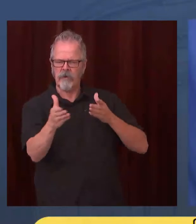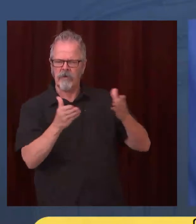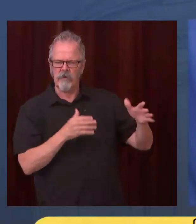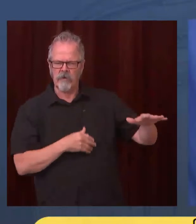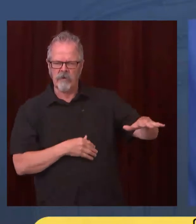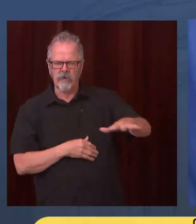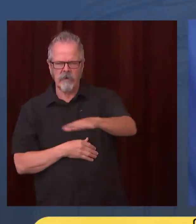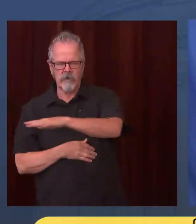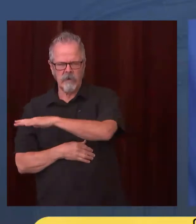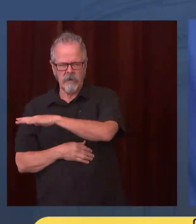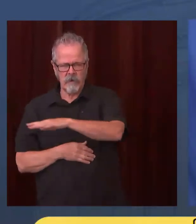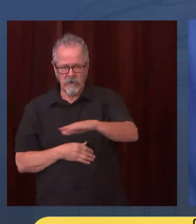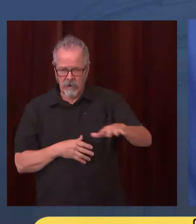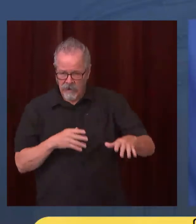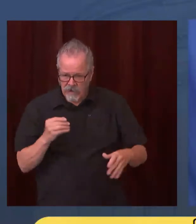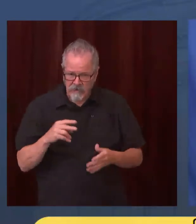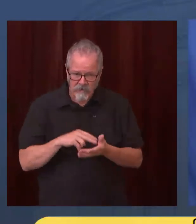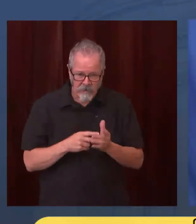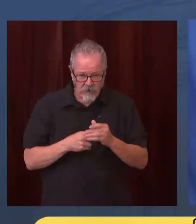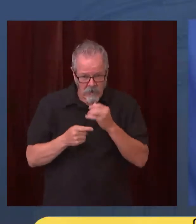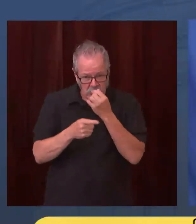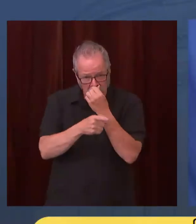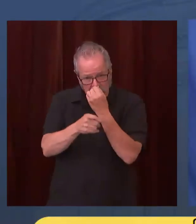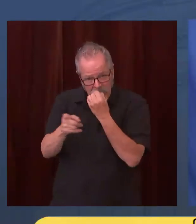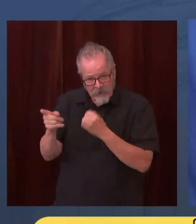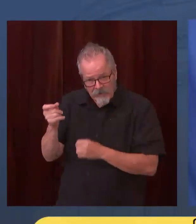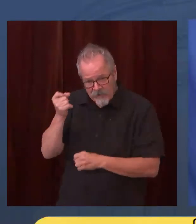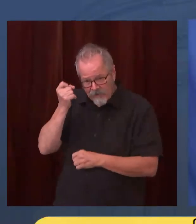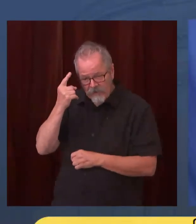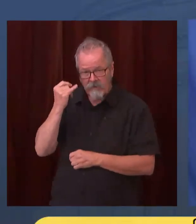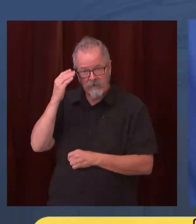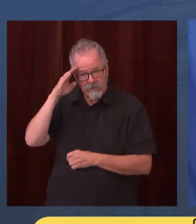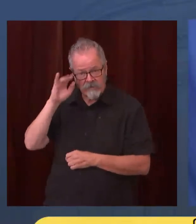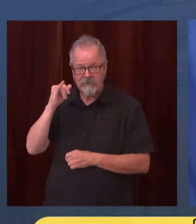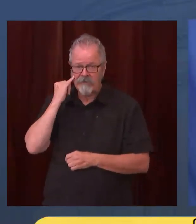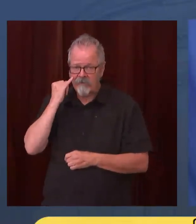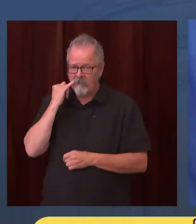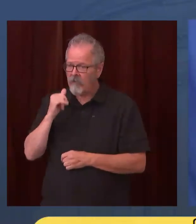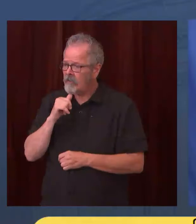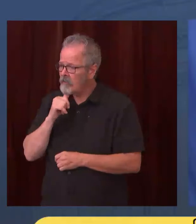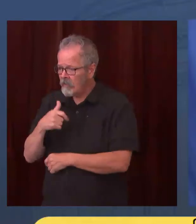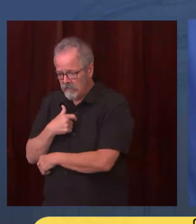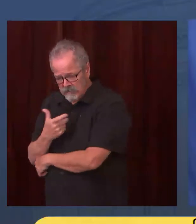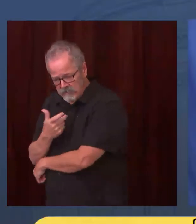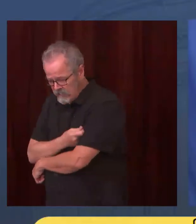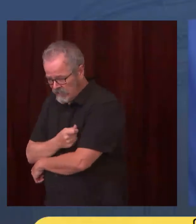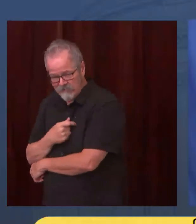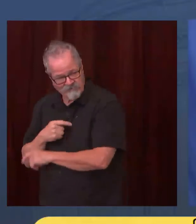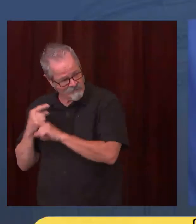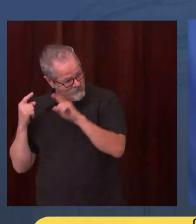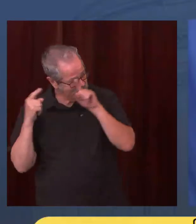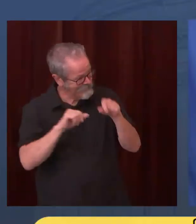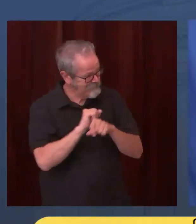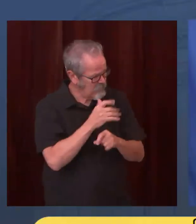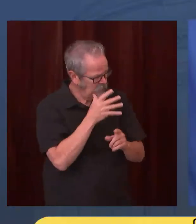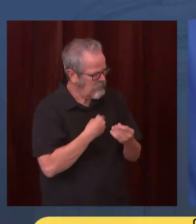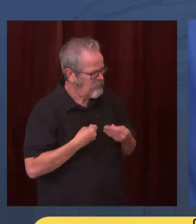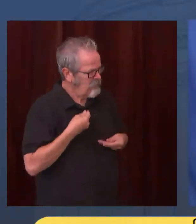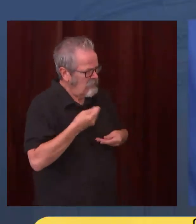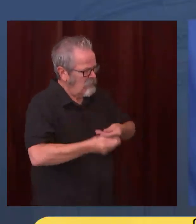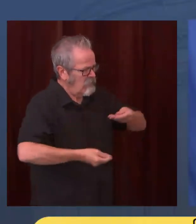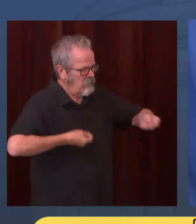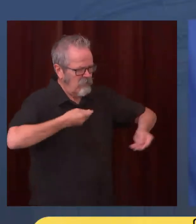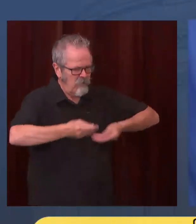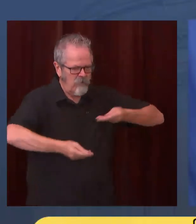unvaccinated, that it jeopardizes our kids' education, that it jeopardizes other people's lives, more and more people will follow that